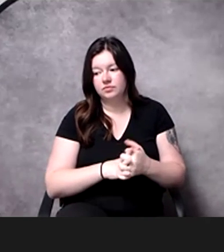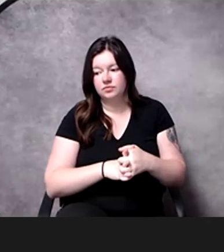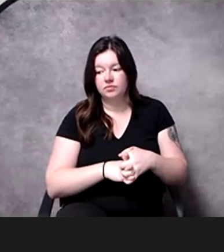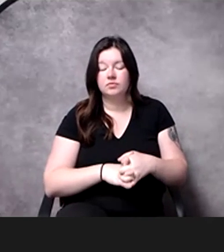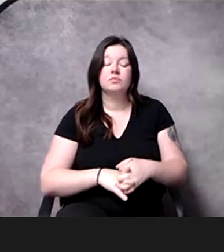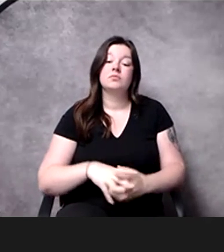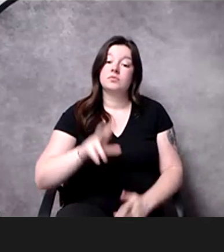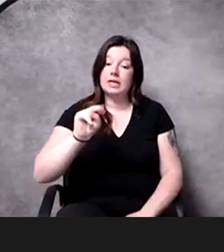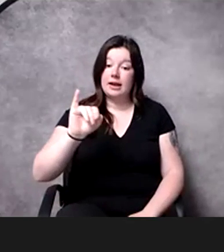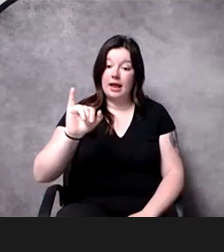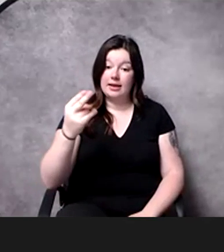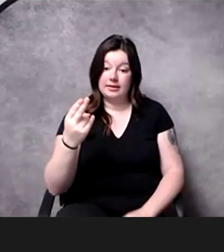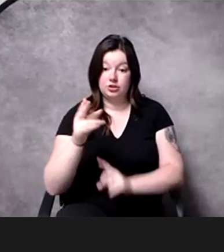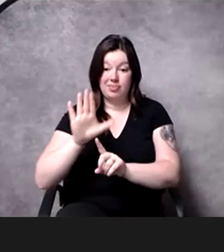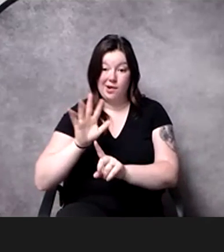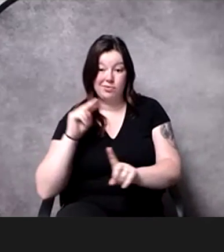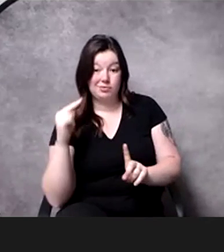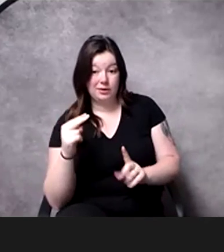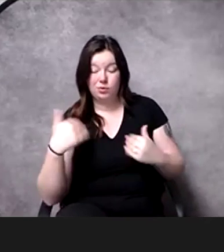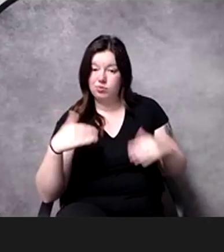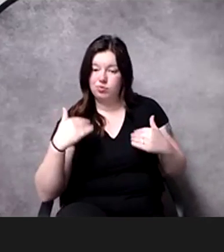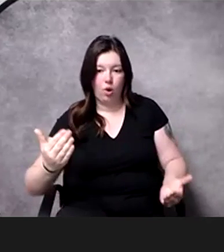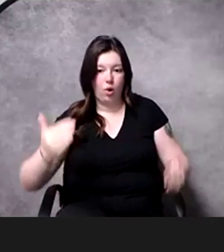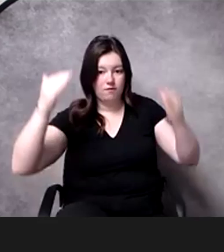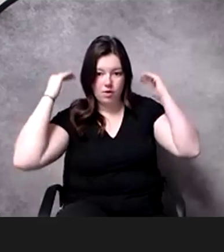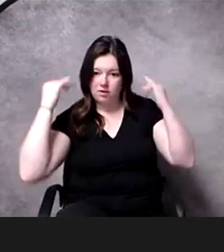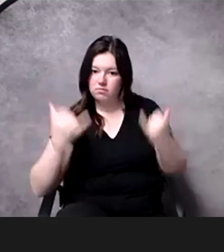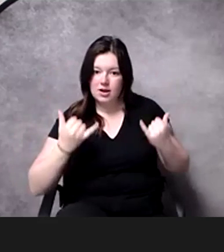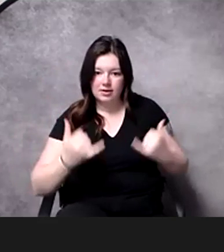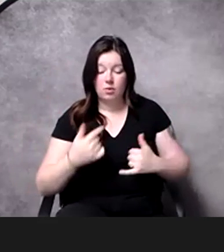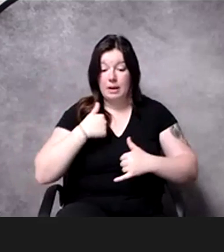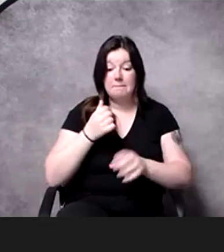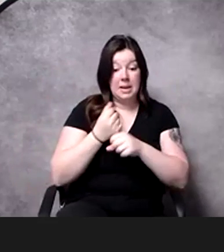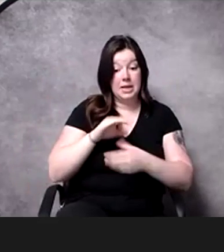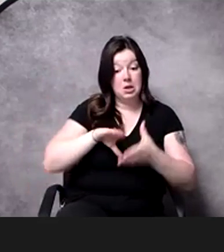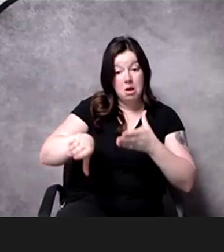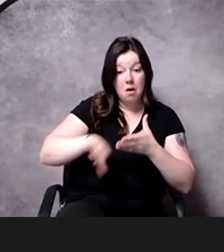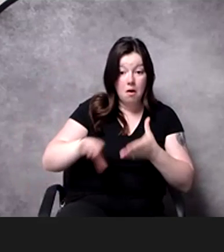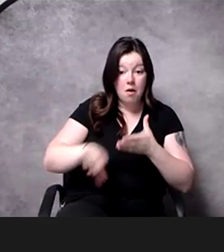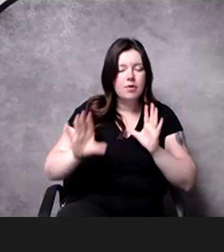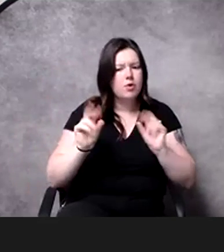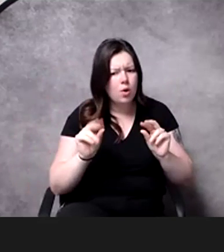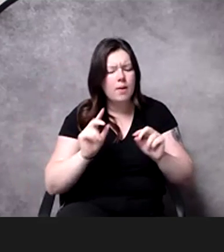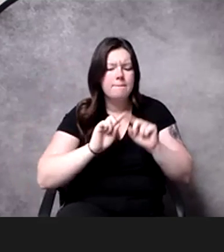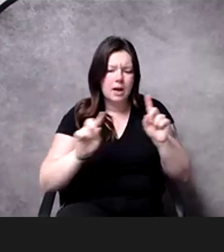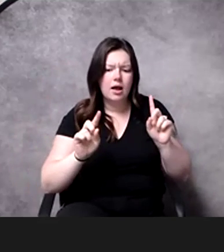NIH perspective that they're really swamped right now. I'm not trying to make excuses, but we do hear from them